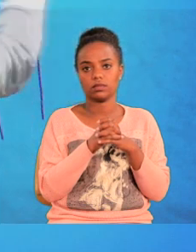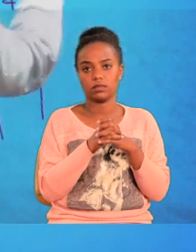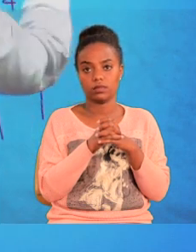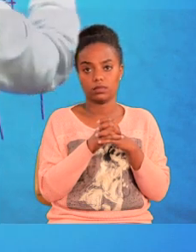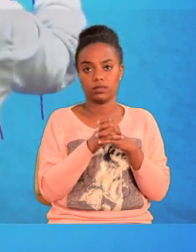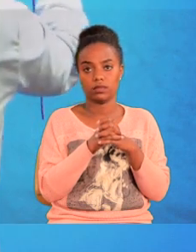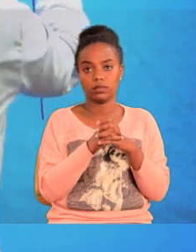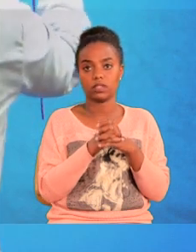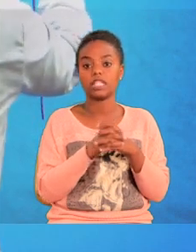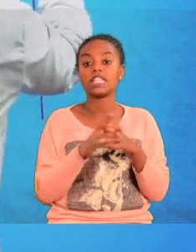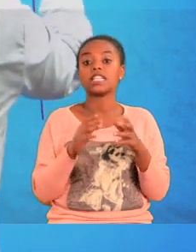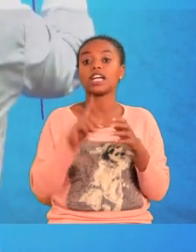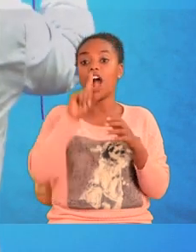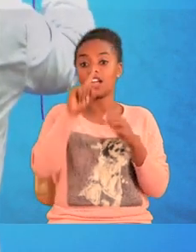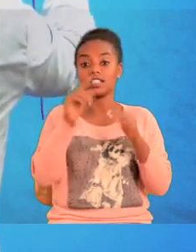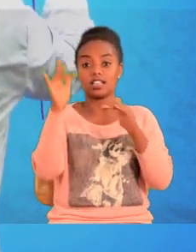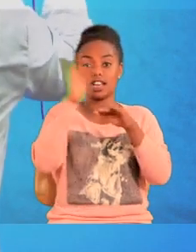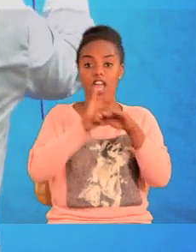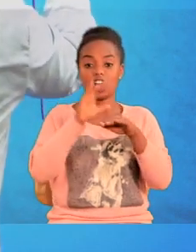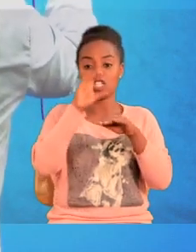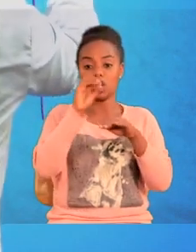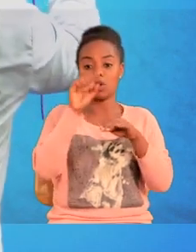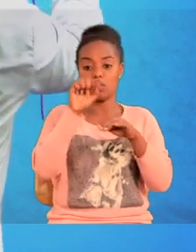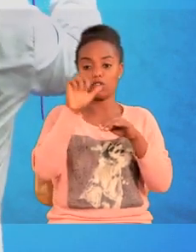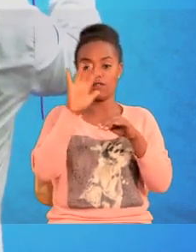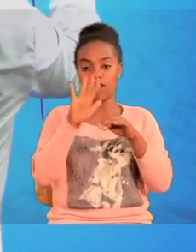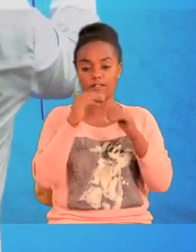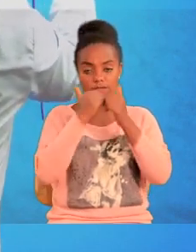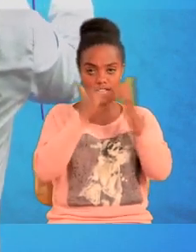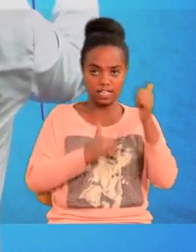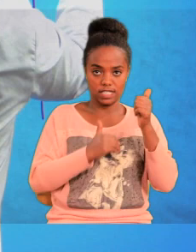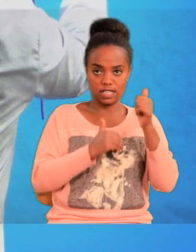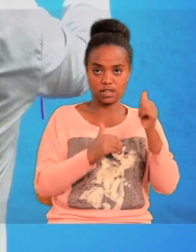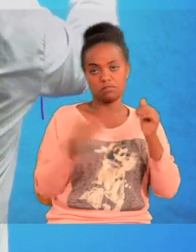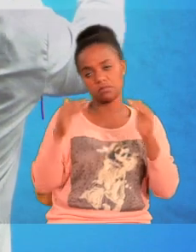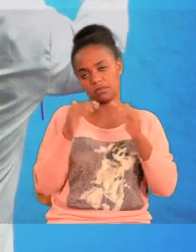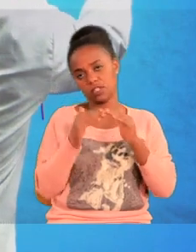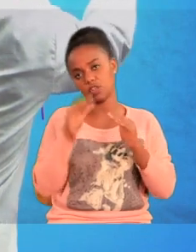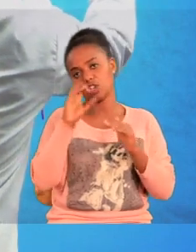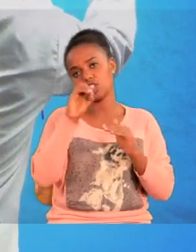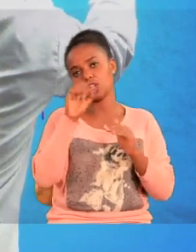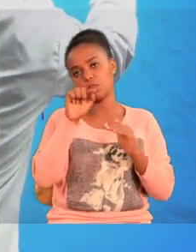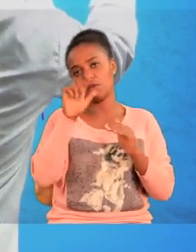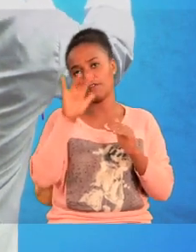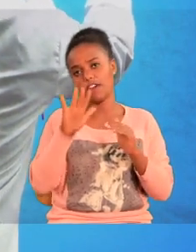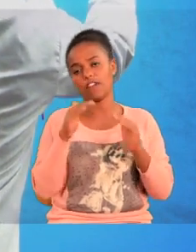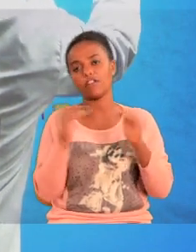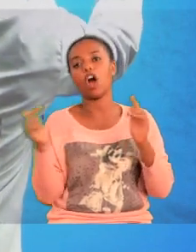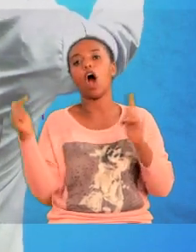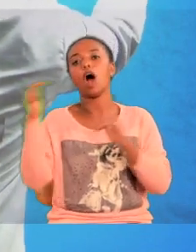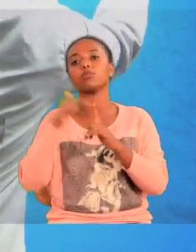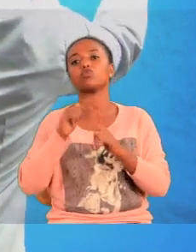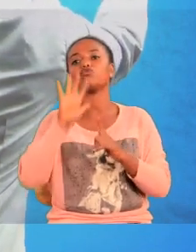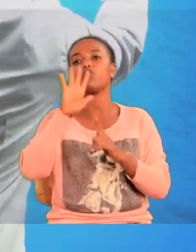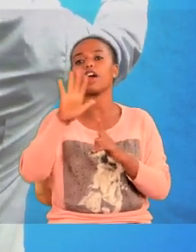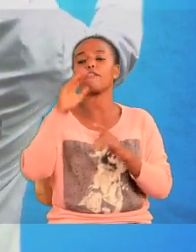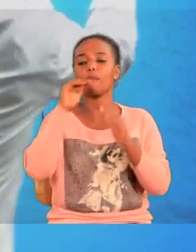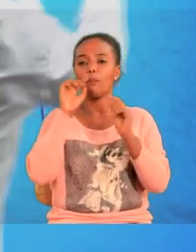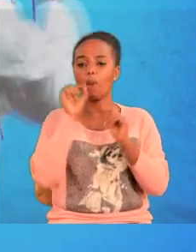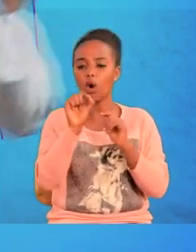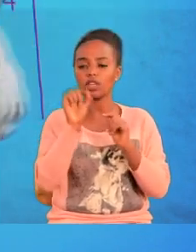you subtract 0.5 here, it becomes 0.5 up to